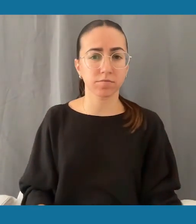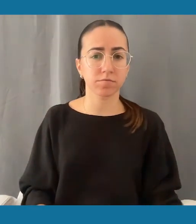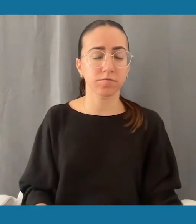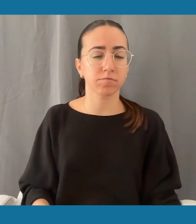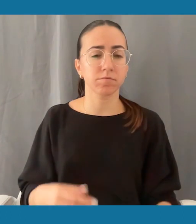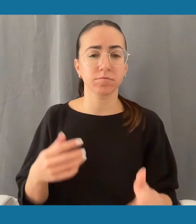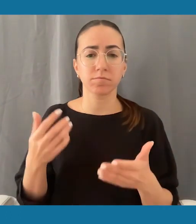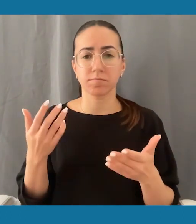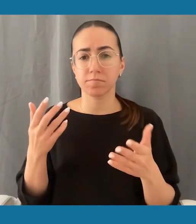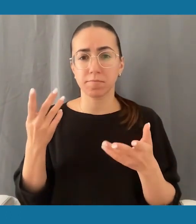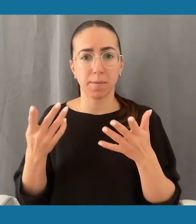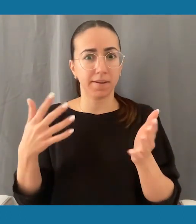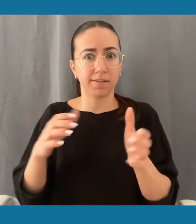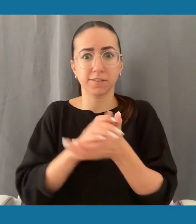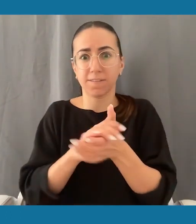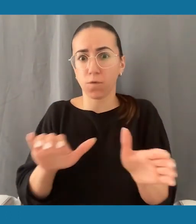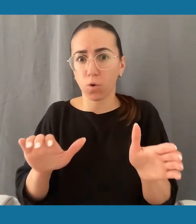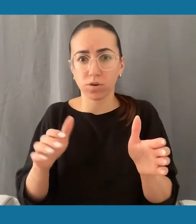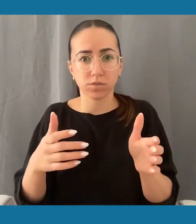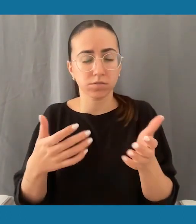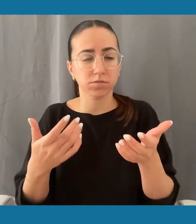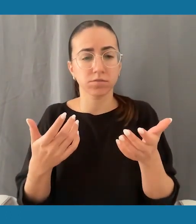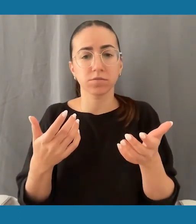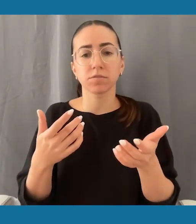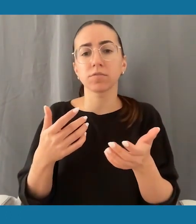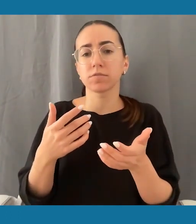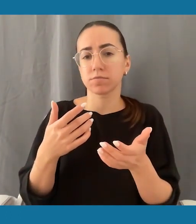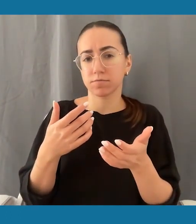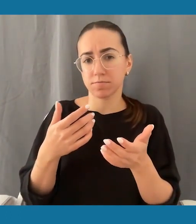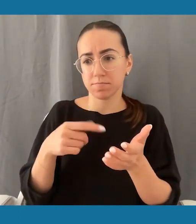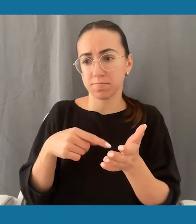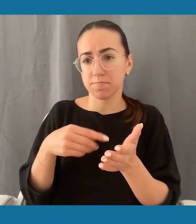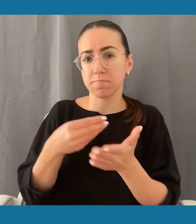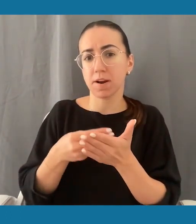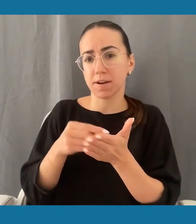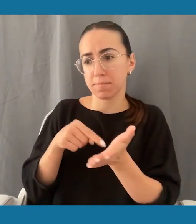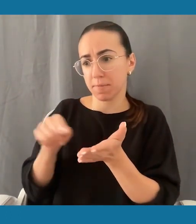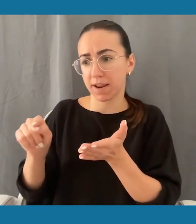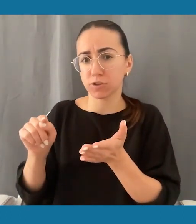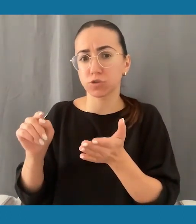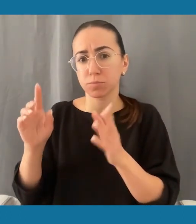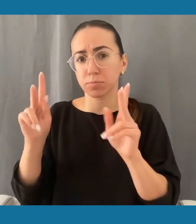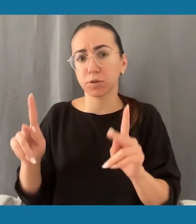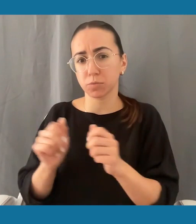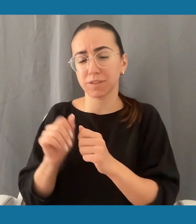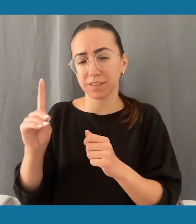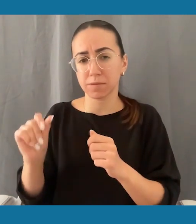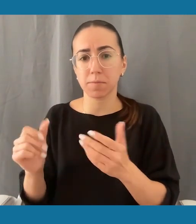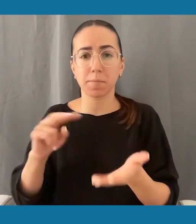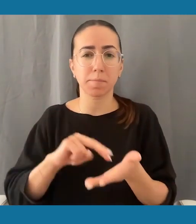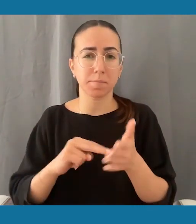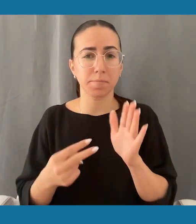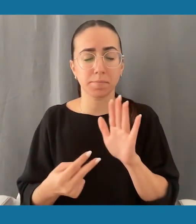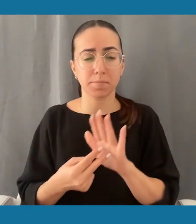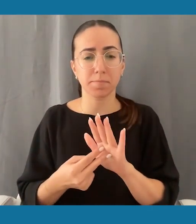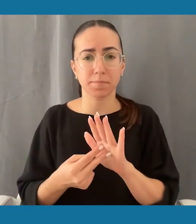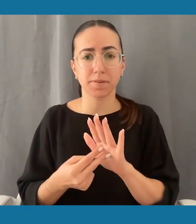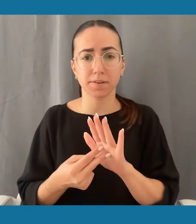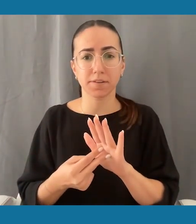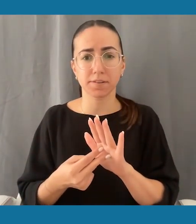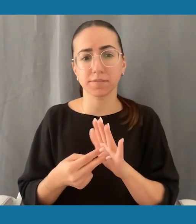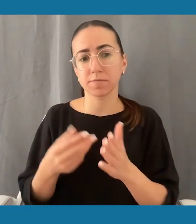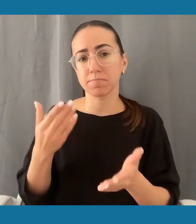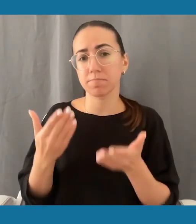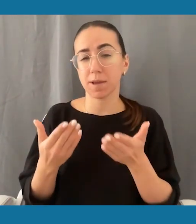and pursuant to the divorce, there is money paid to an individual with a disability, that may cause the person to no longer be